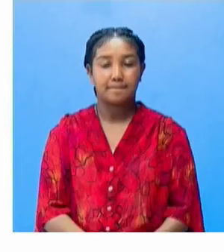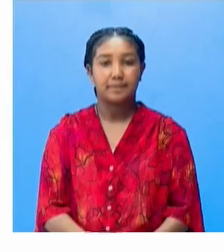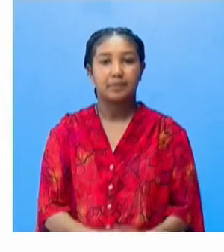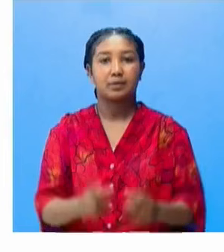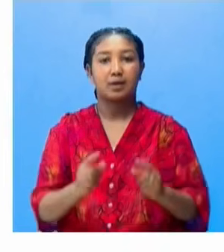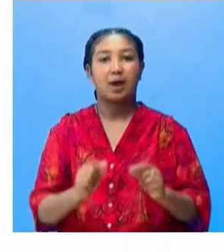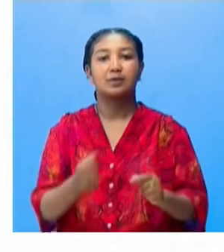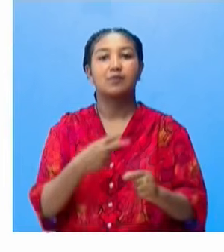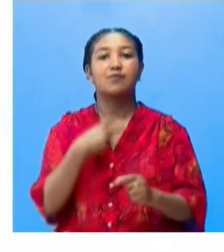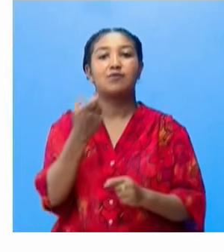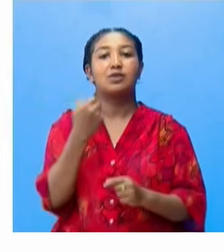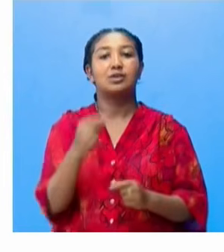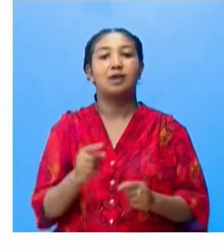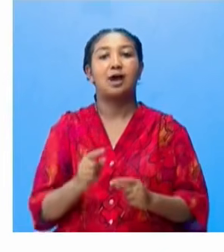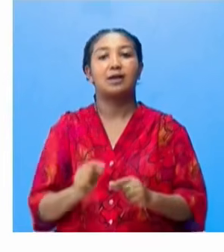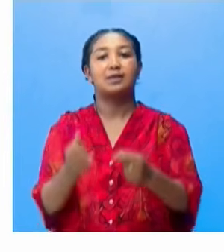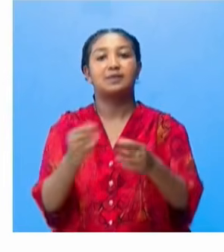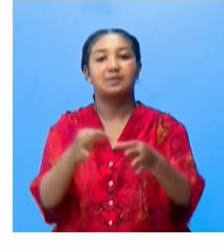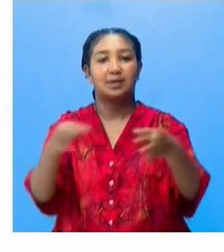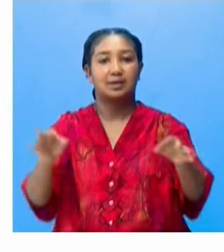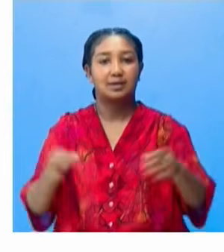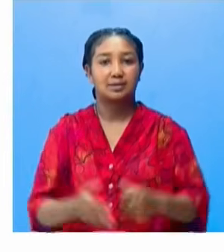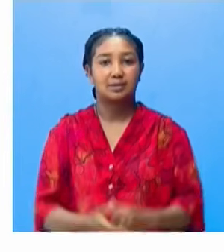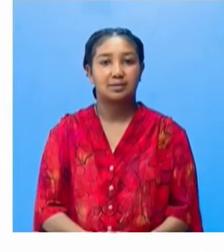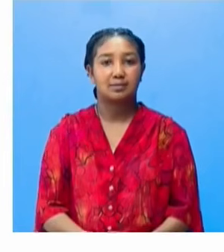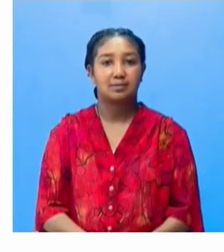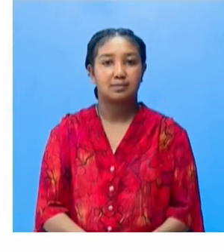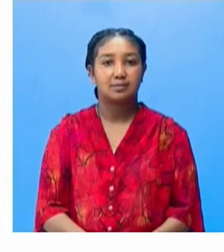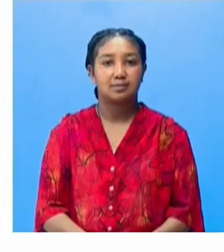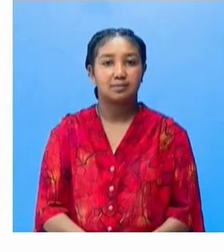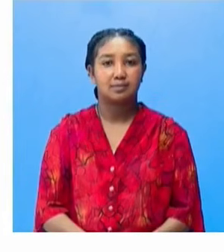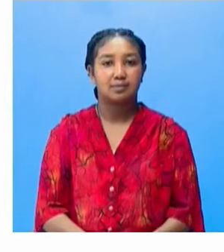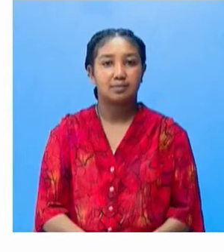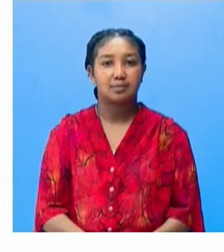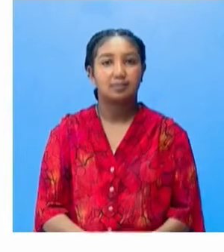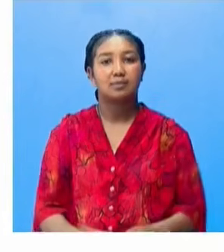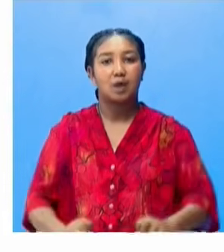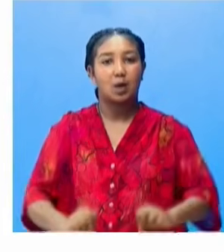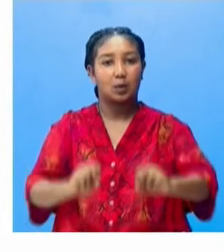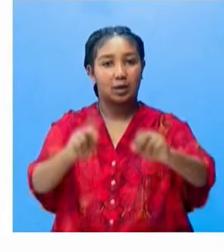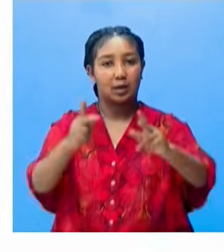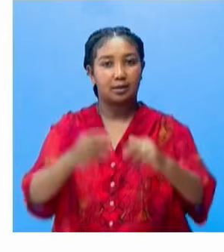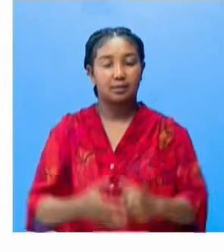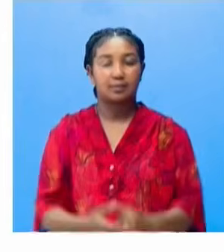Active voice or active sentences. Okay.